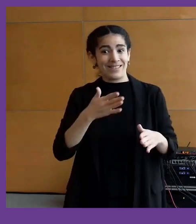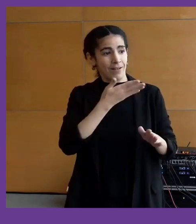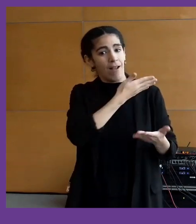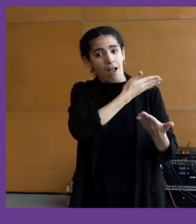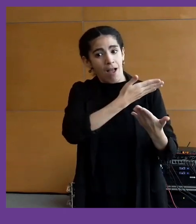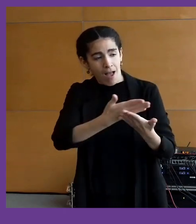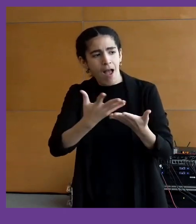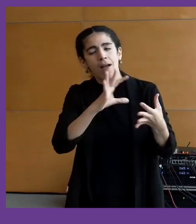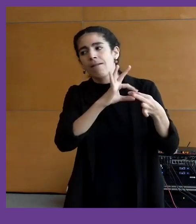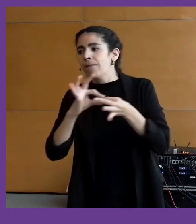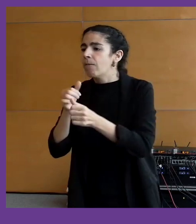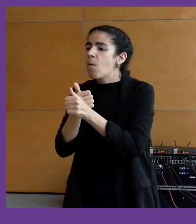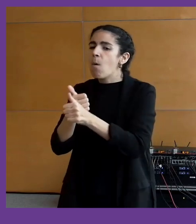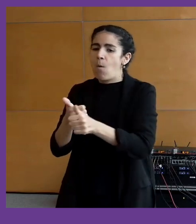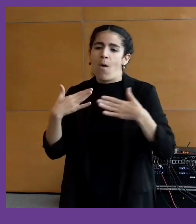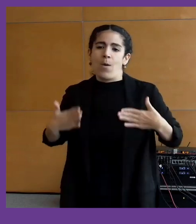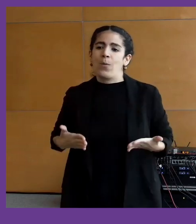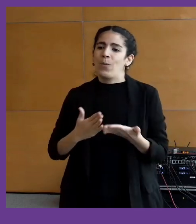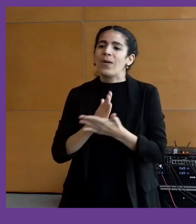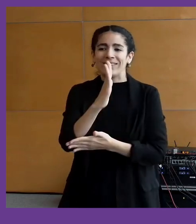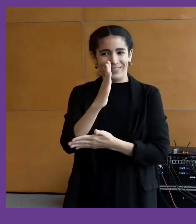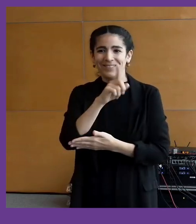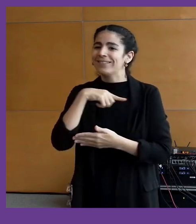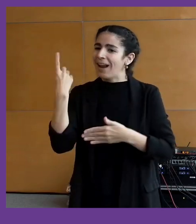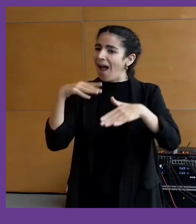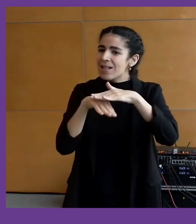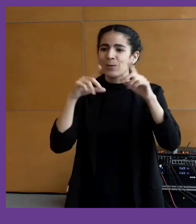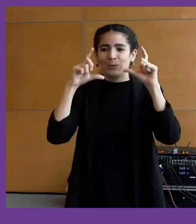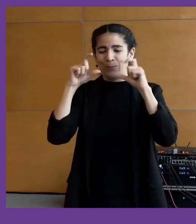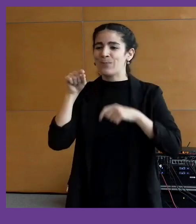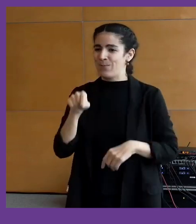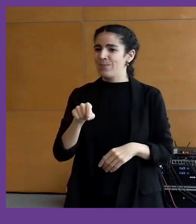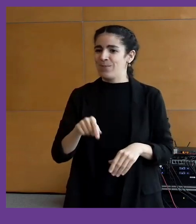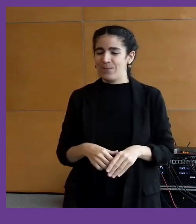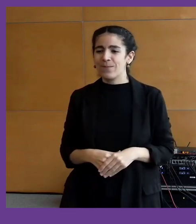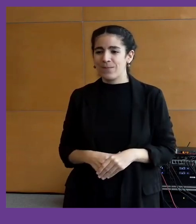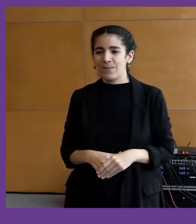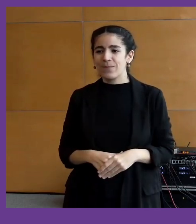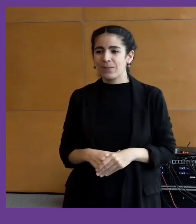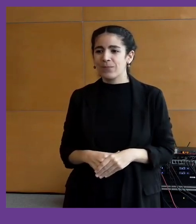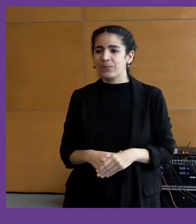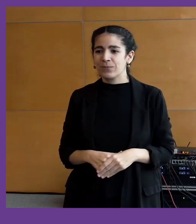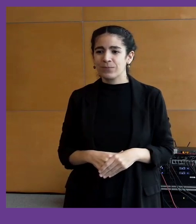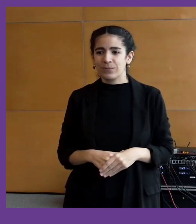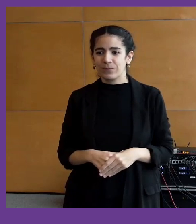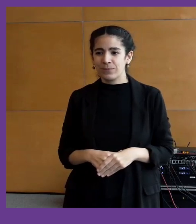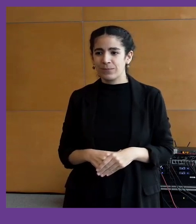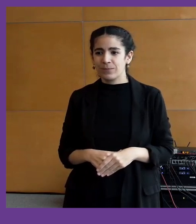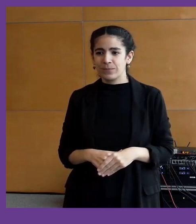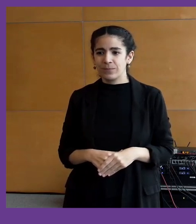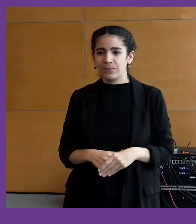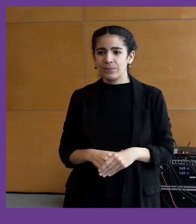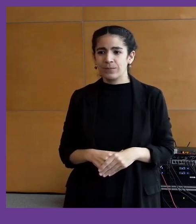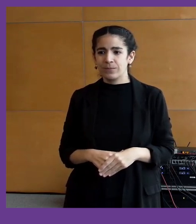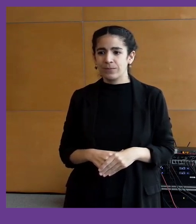overall well-being. They enable people with or without disabilities to fully participate in the